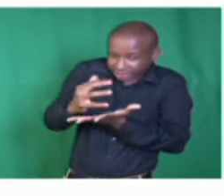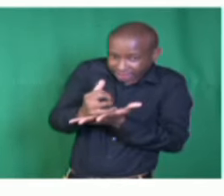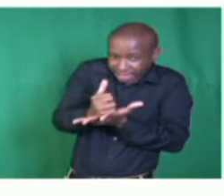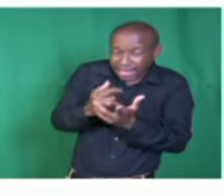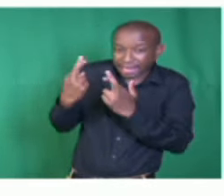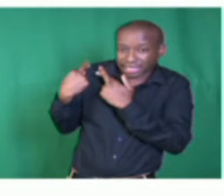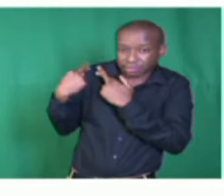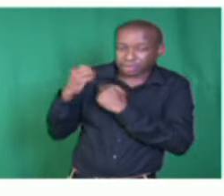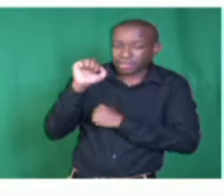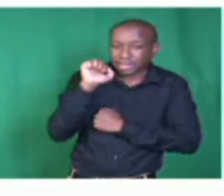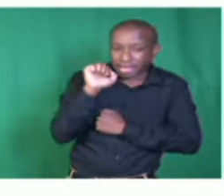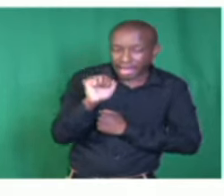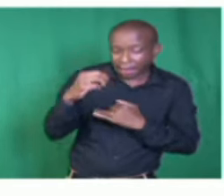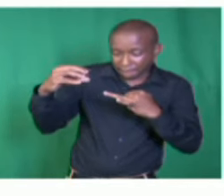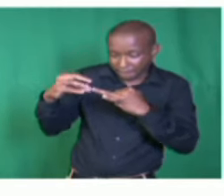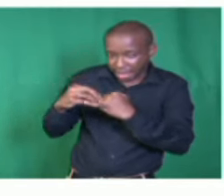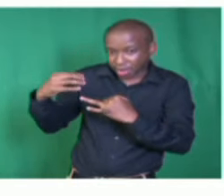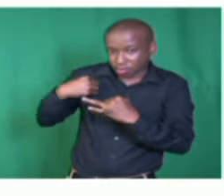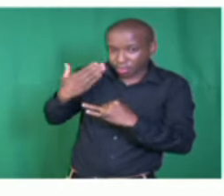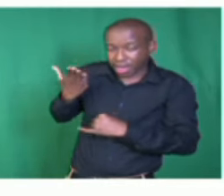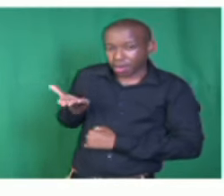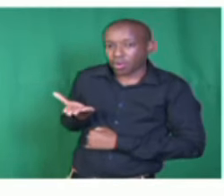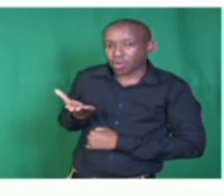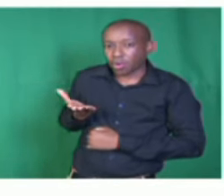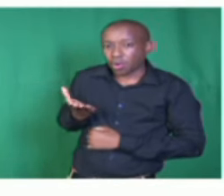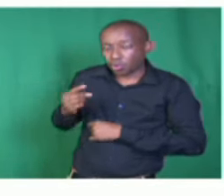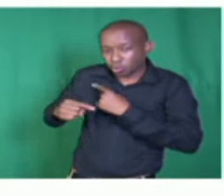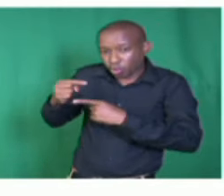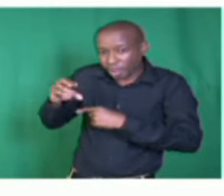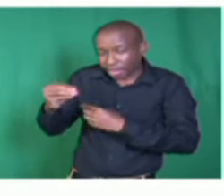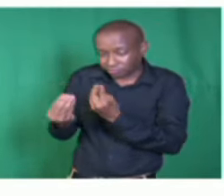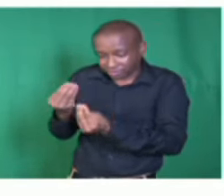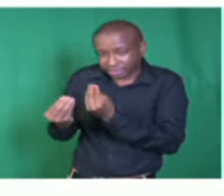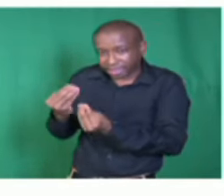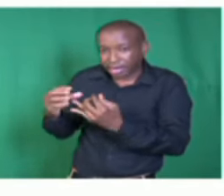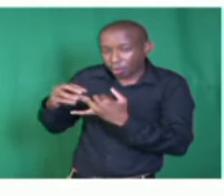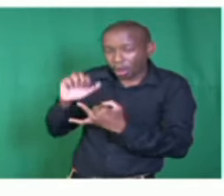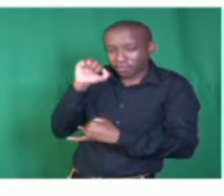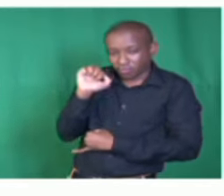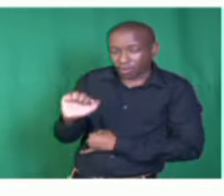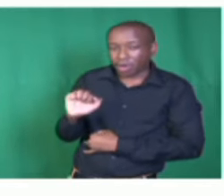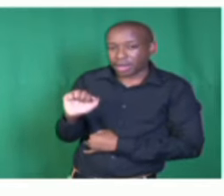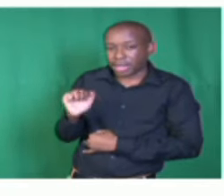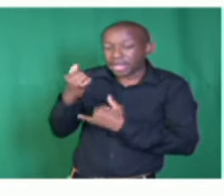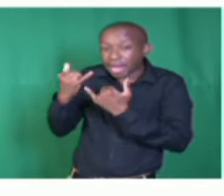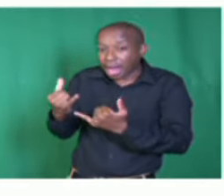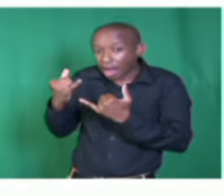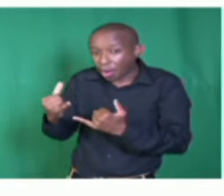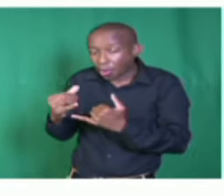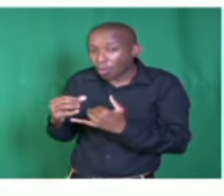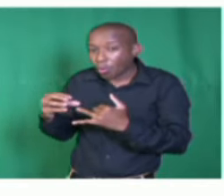roles, marry your wife and have children by your wife, and those children will belong to